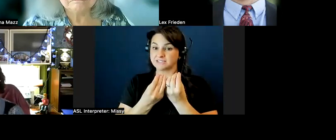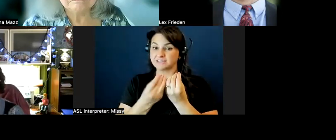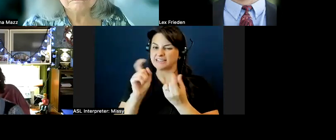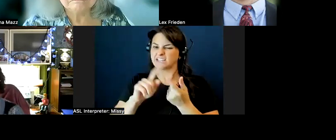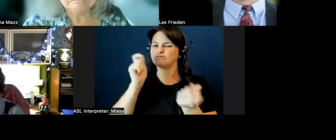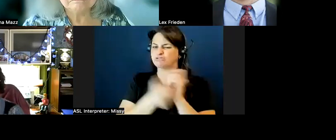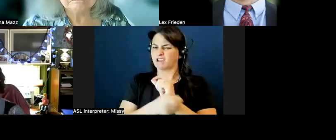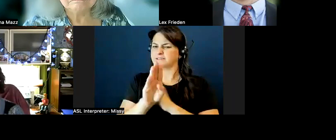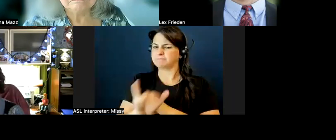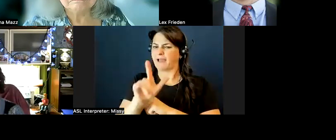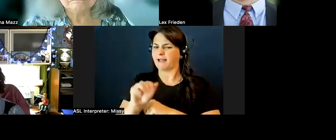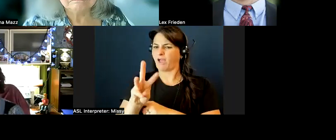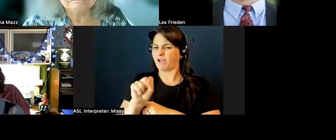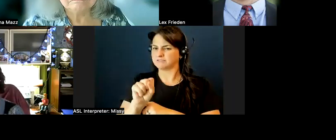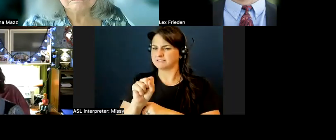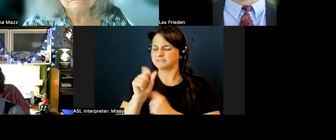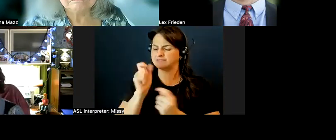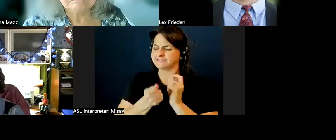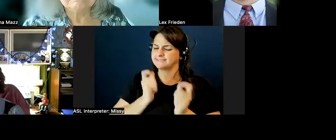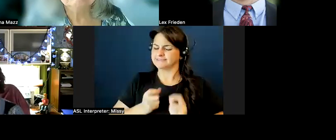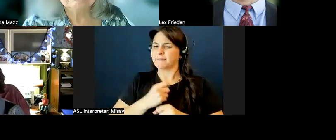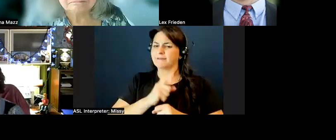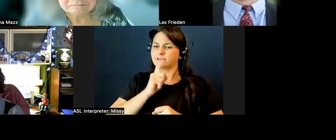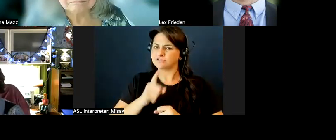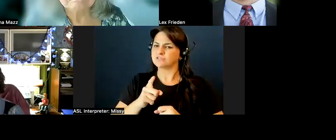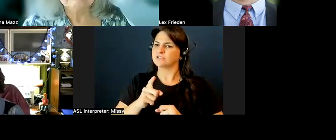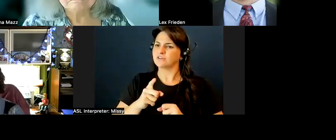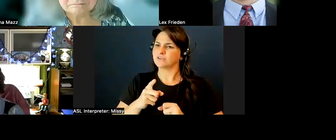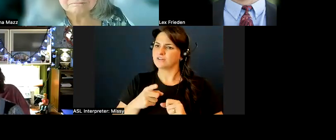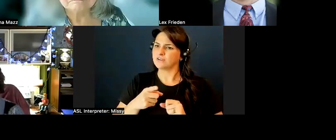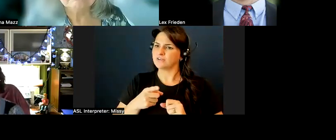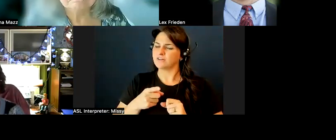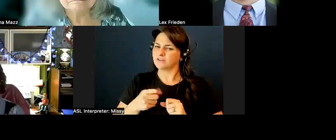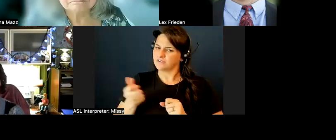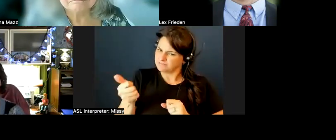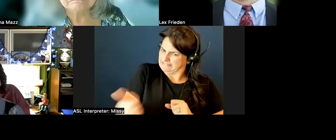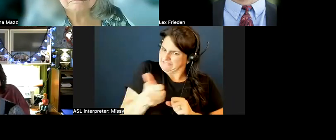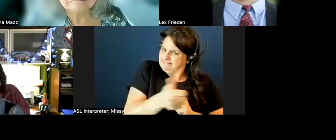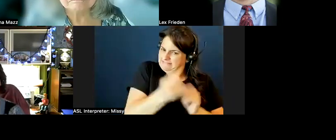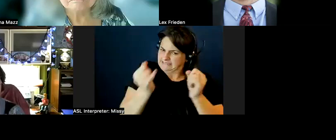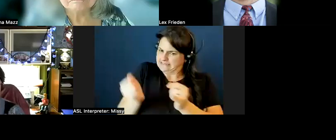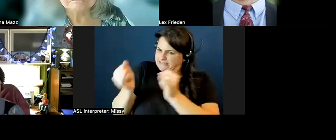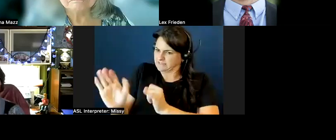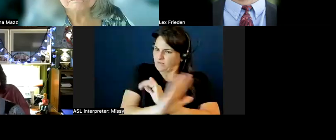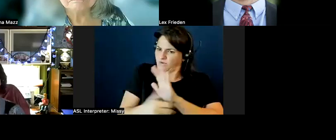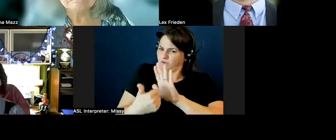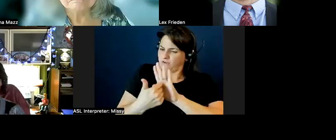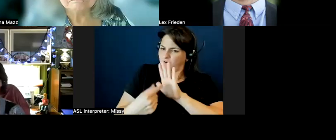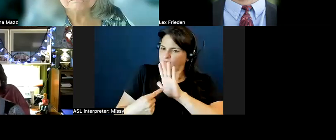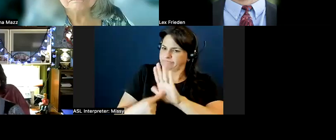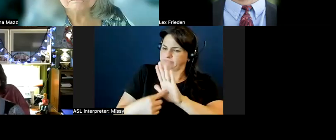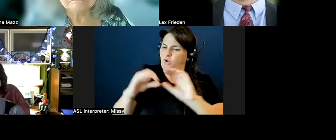bylaws and ensure that there are a representation on your own organizations of people